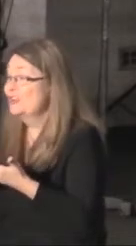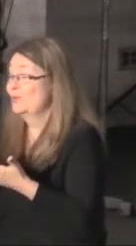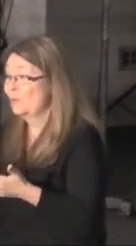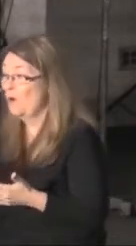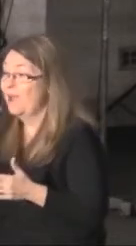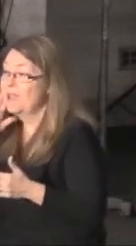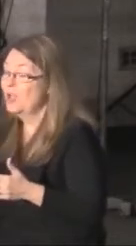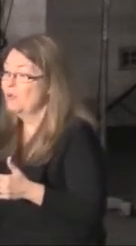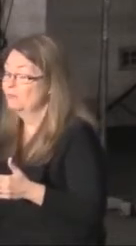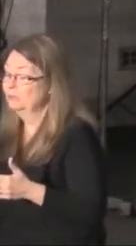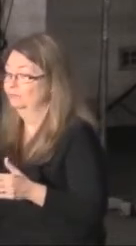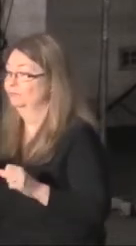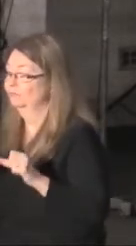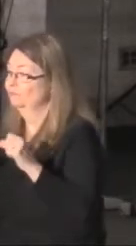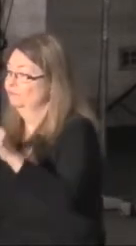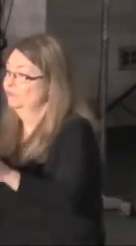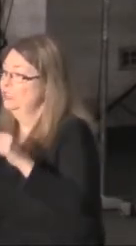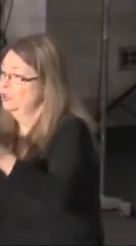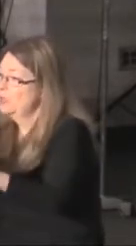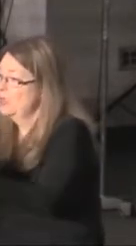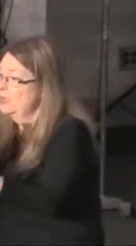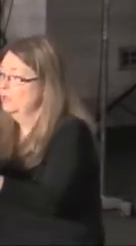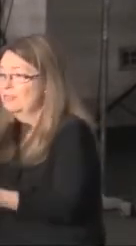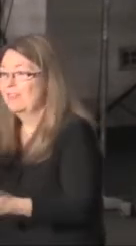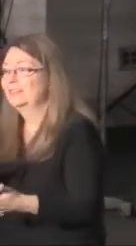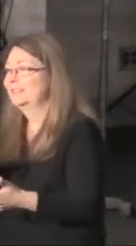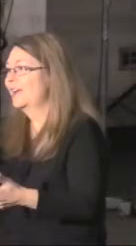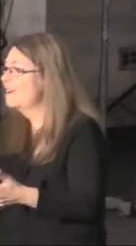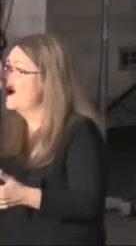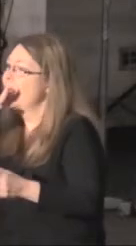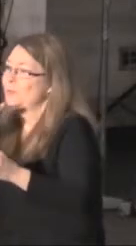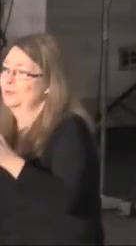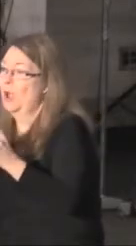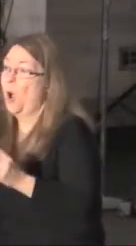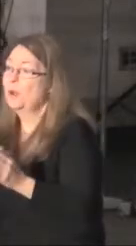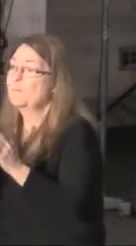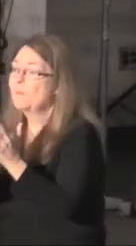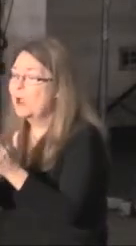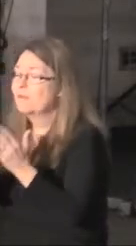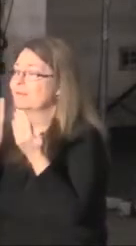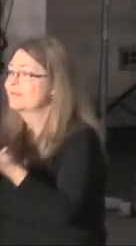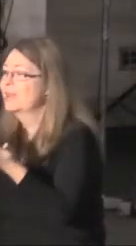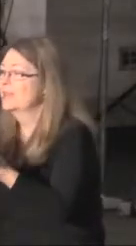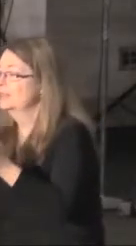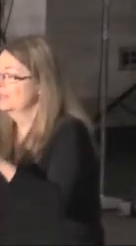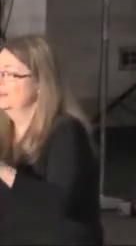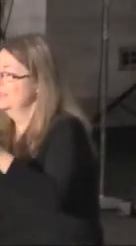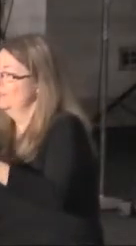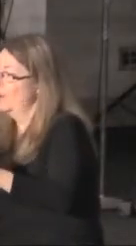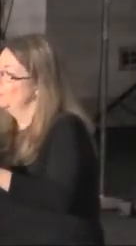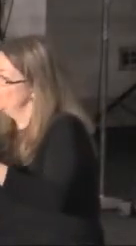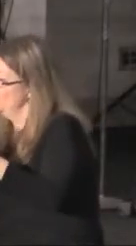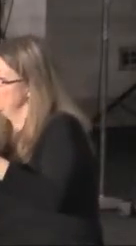it's going to advance the gospel. Now, you want to talk about a divine perspective? Only prayer and thanksgiving could really provide that kind of